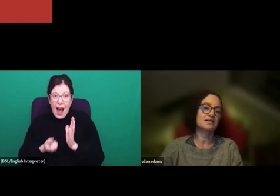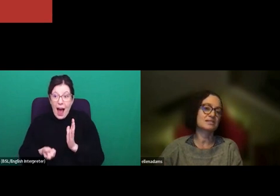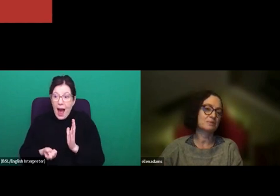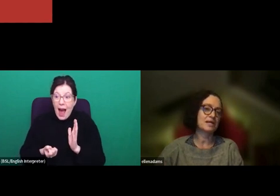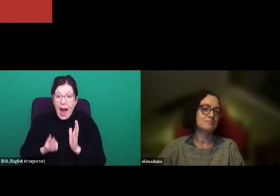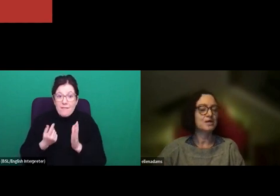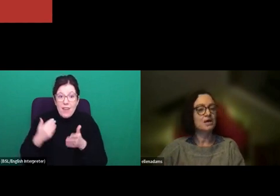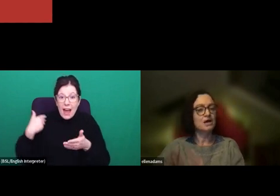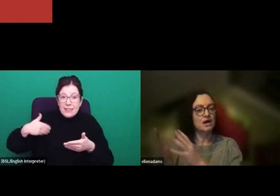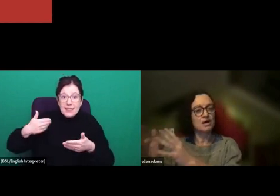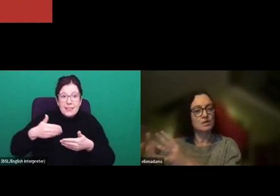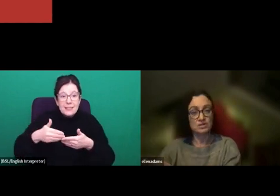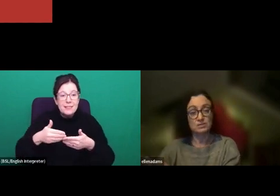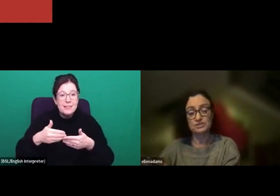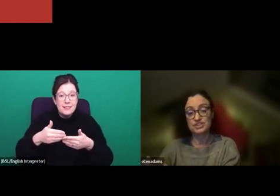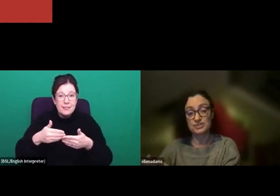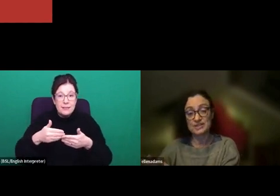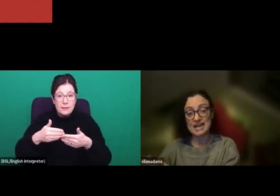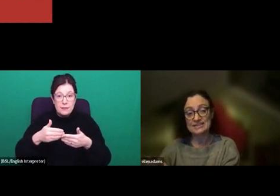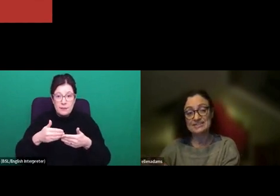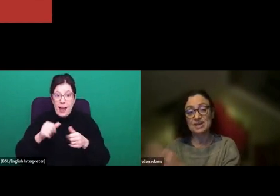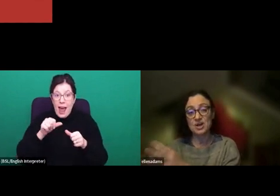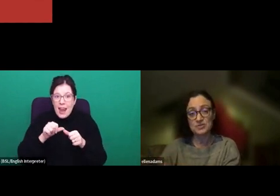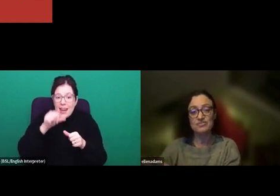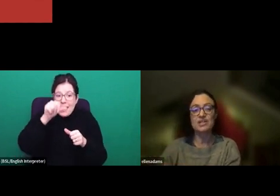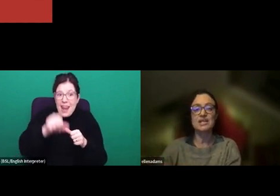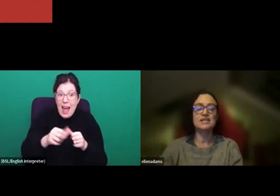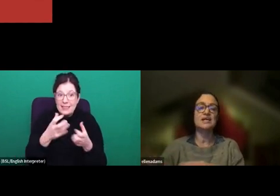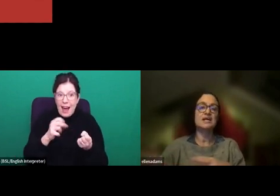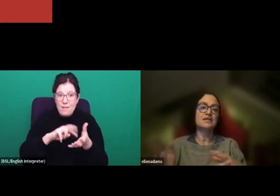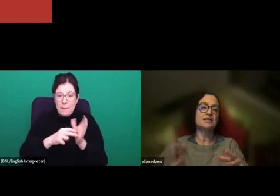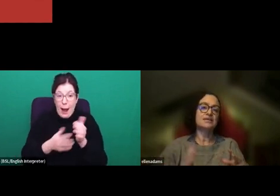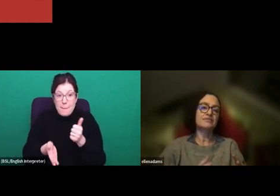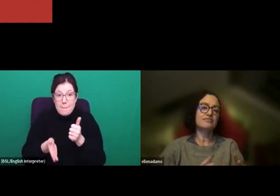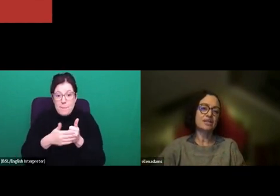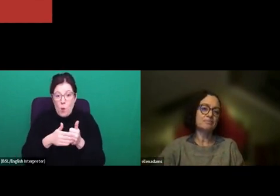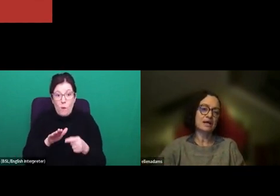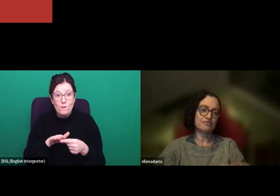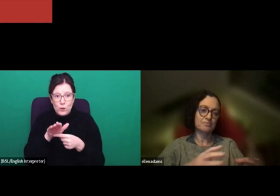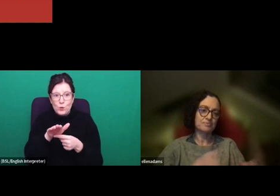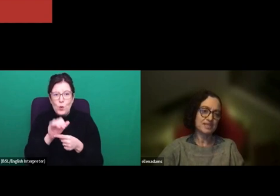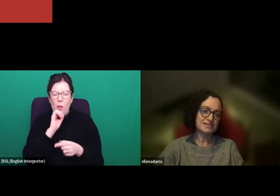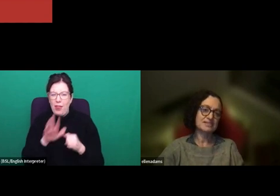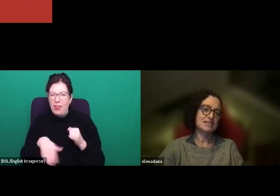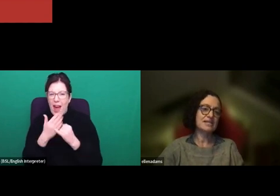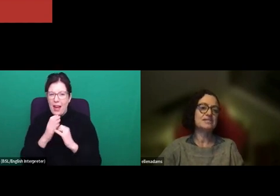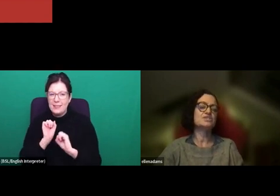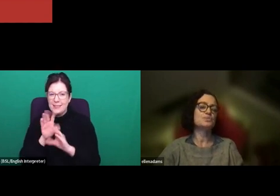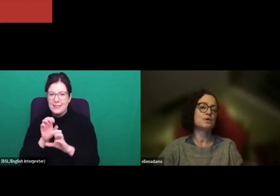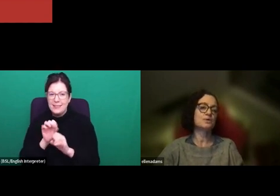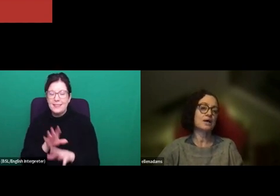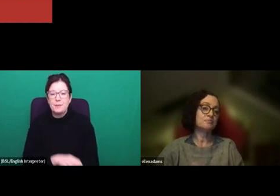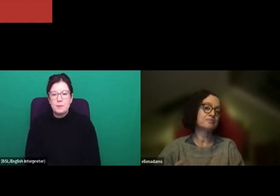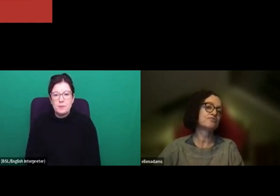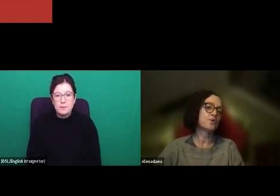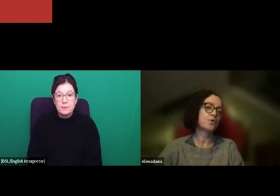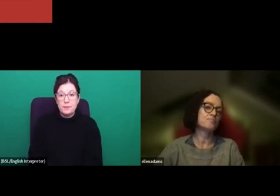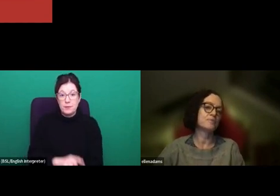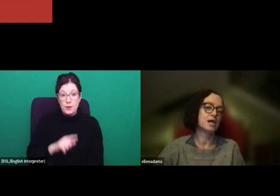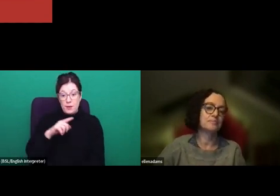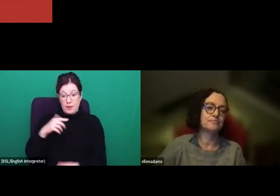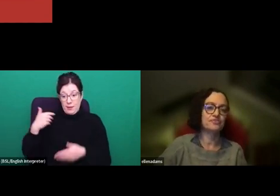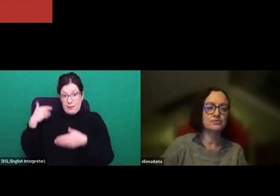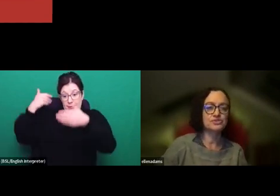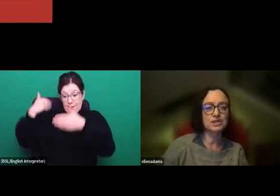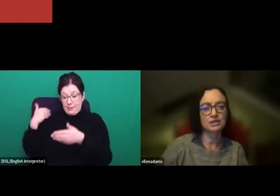talk, I'll explain what I want to do next. And hopefully the feedback from this stage will help